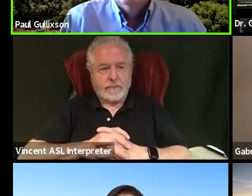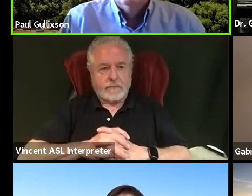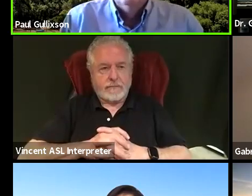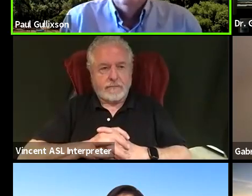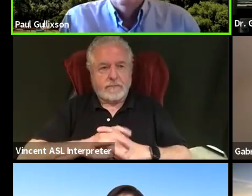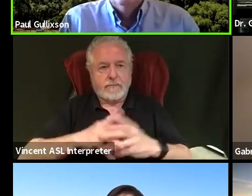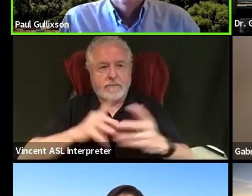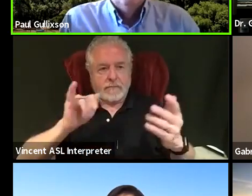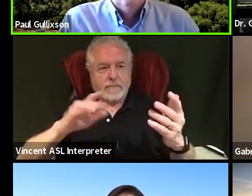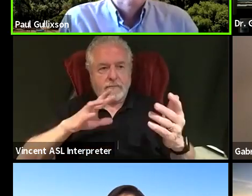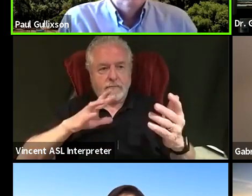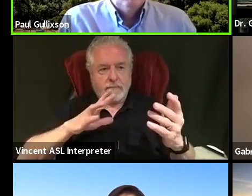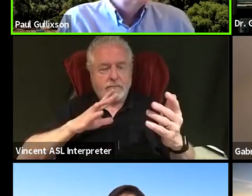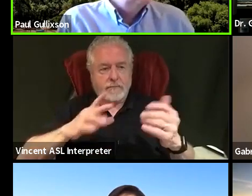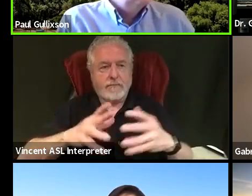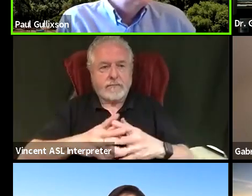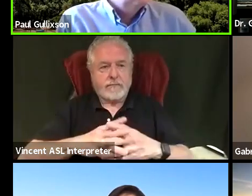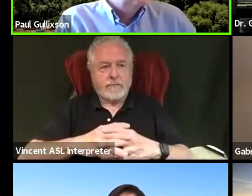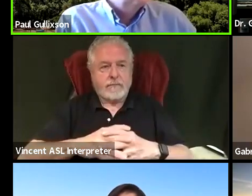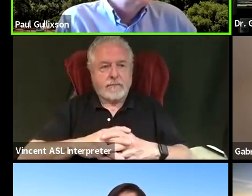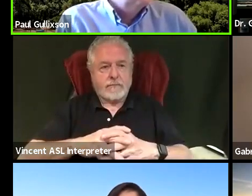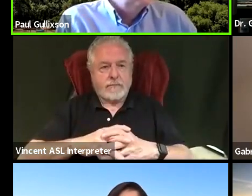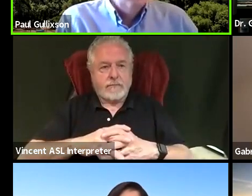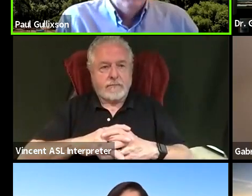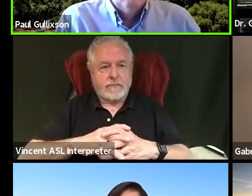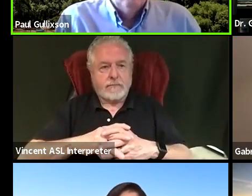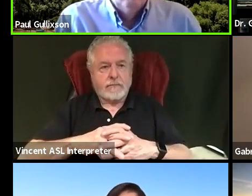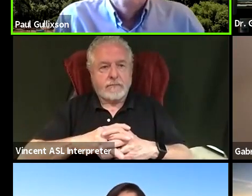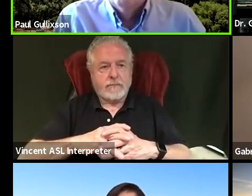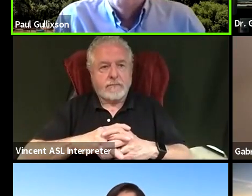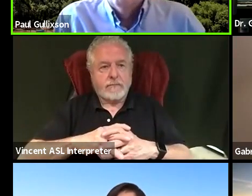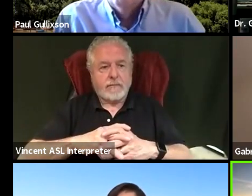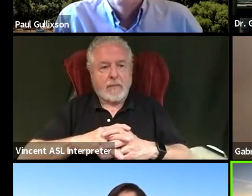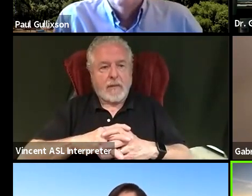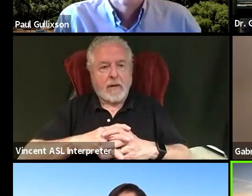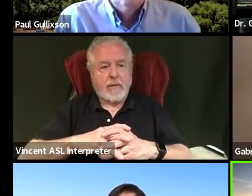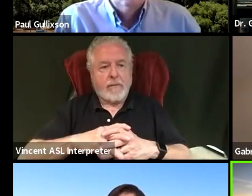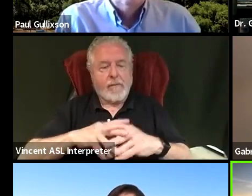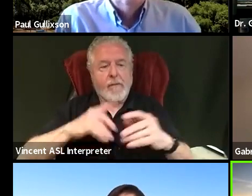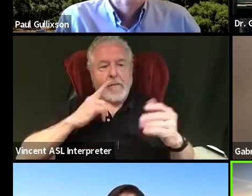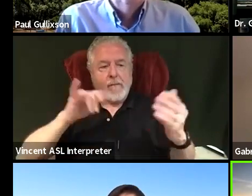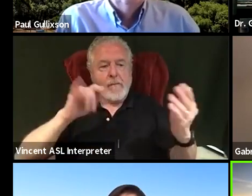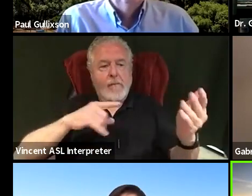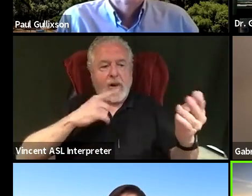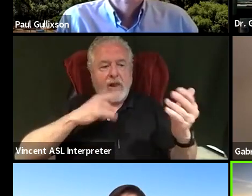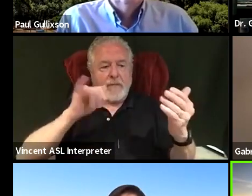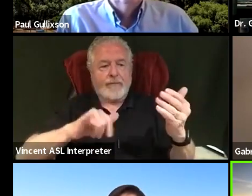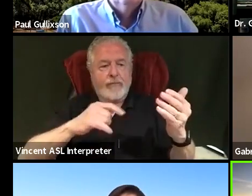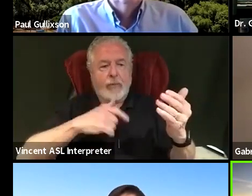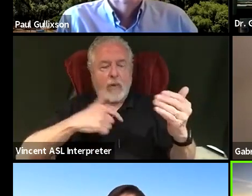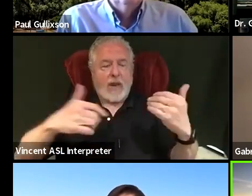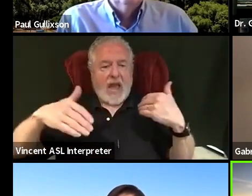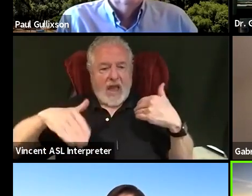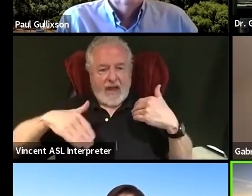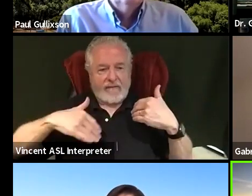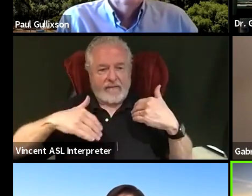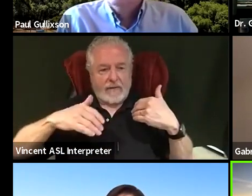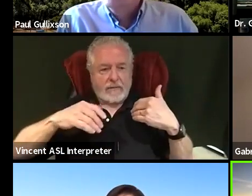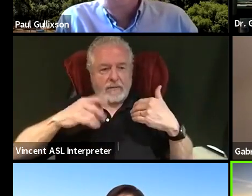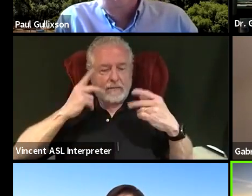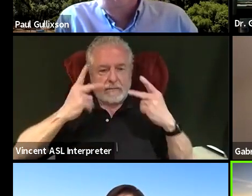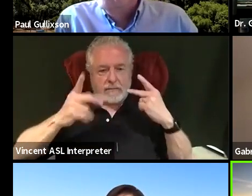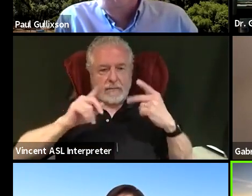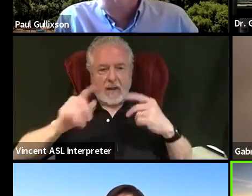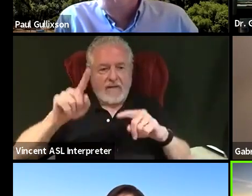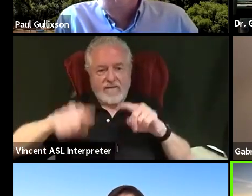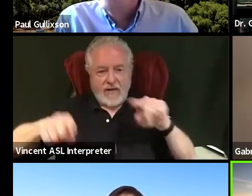Sure, that's fine, Kate. I don't know. Yeah, but let me just say that we haven't detected a lot of